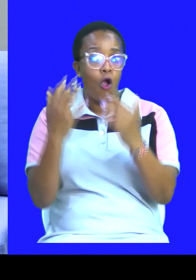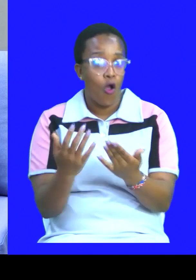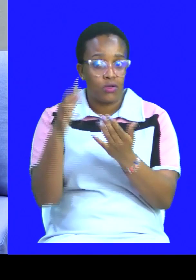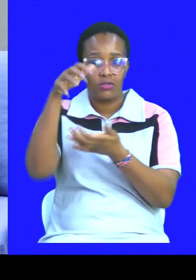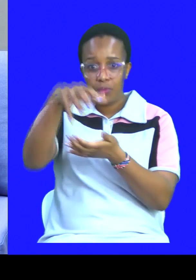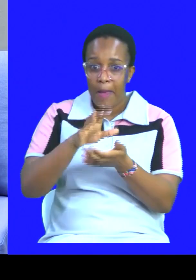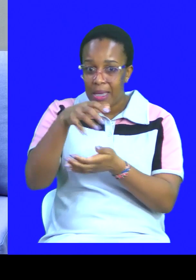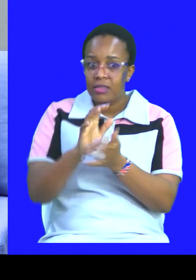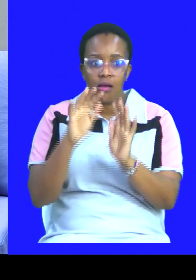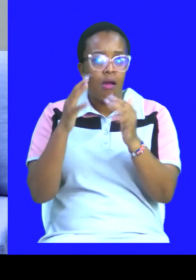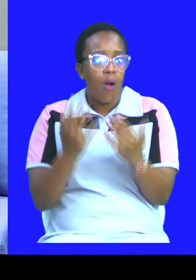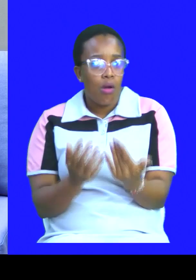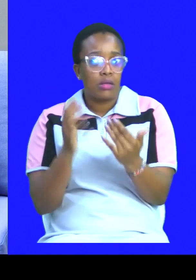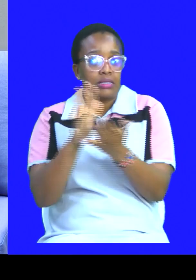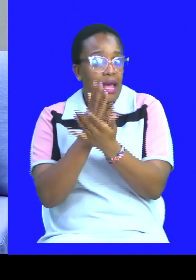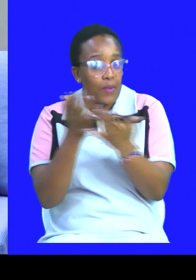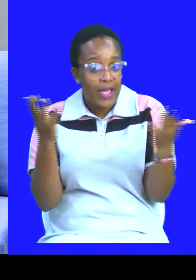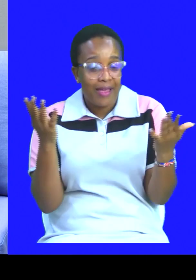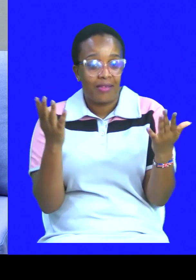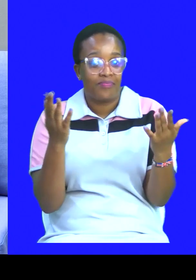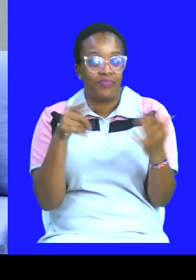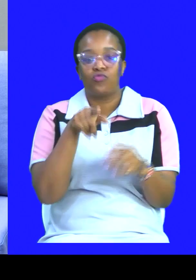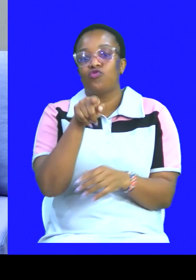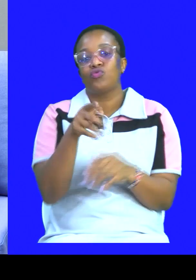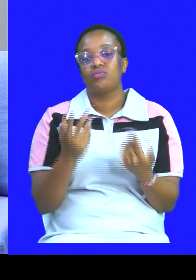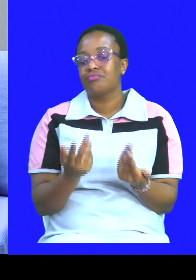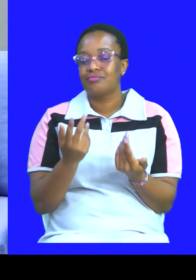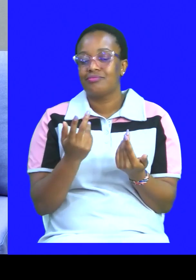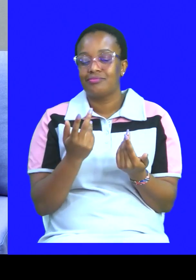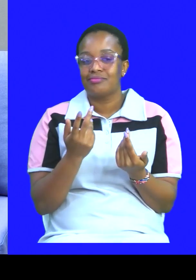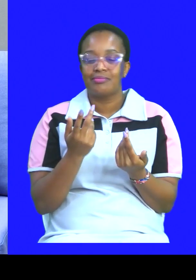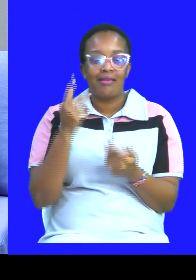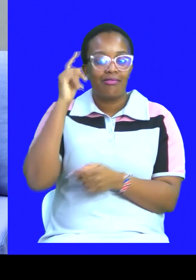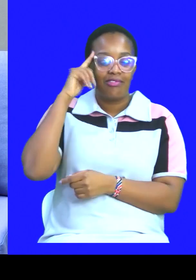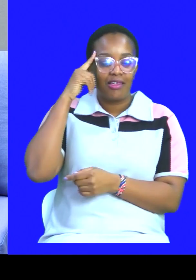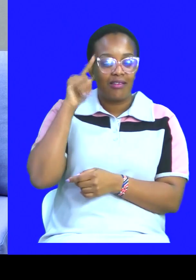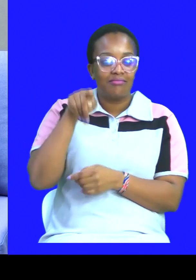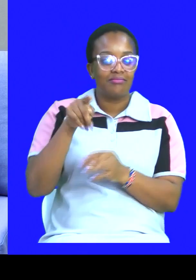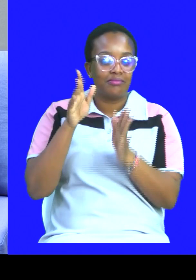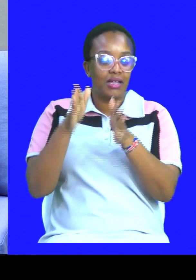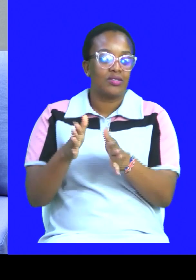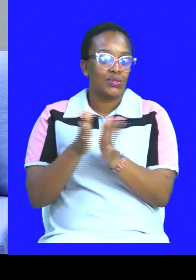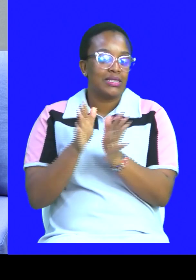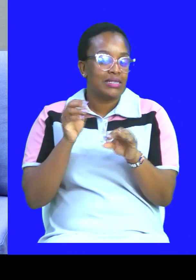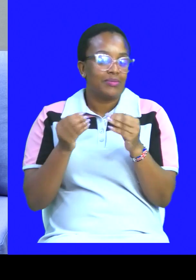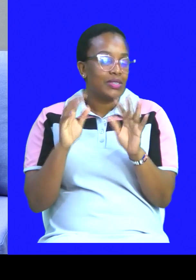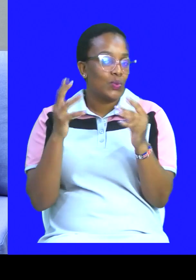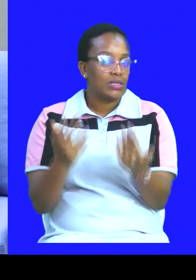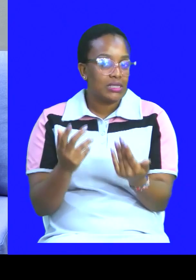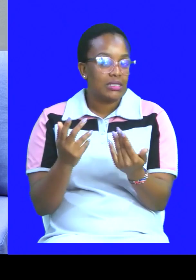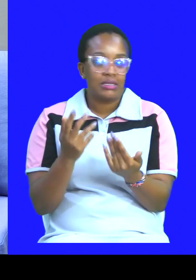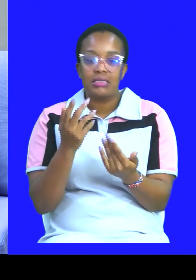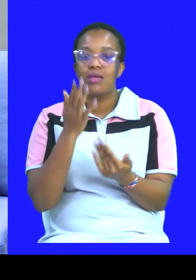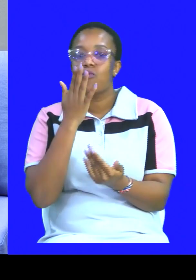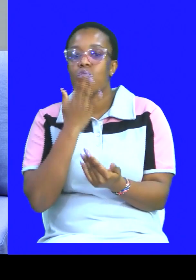supermarket or somewhere, you will automatically associate them with like